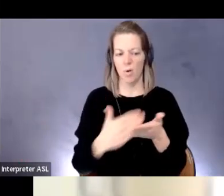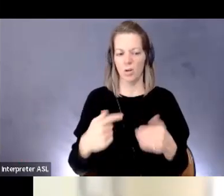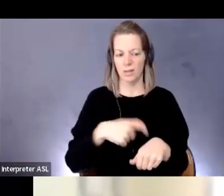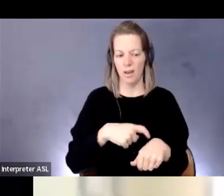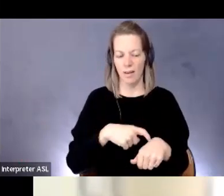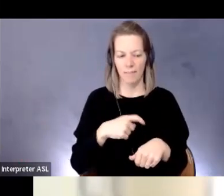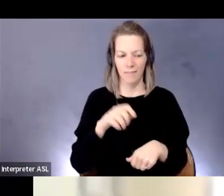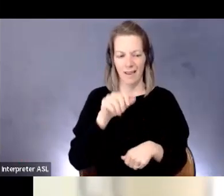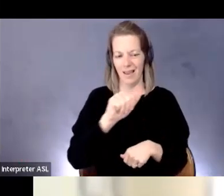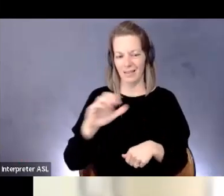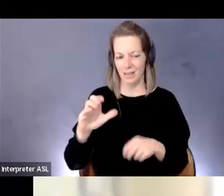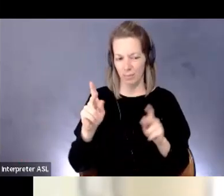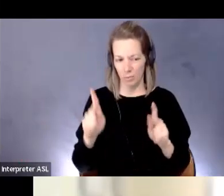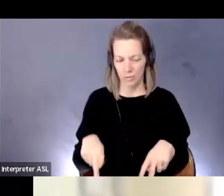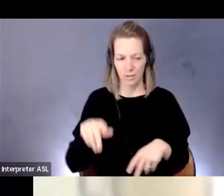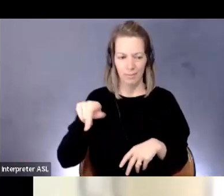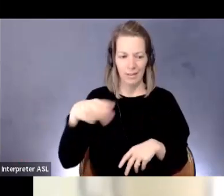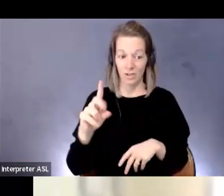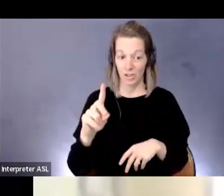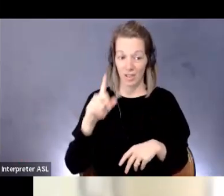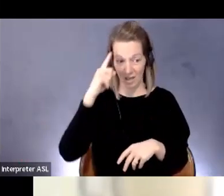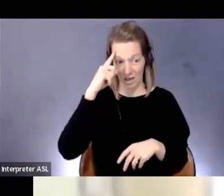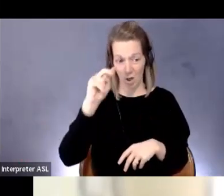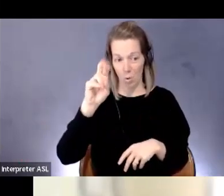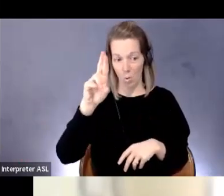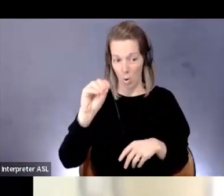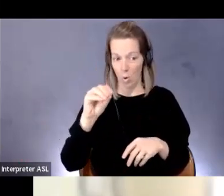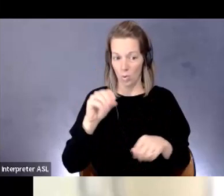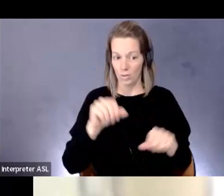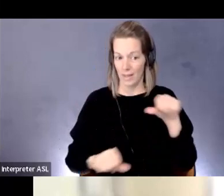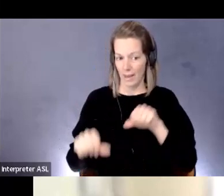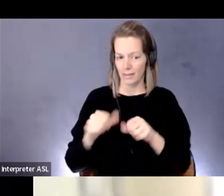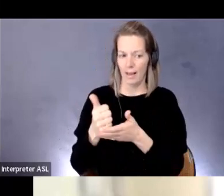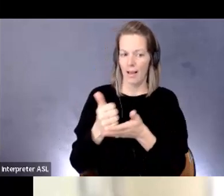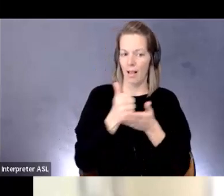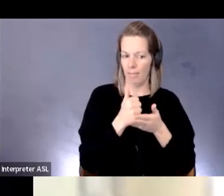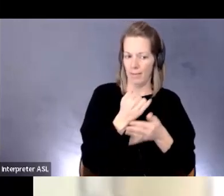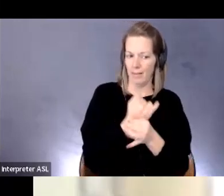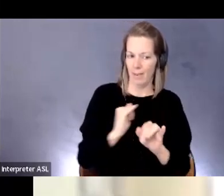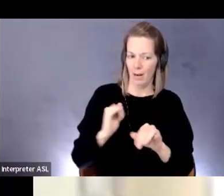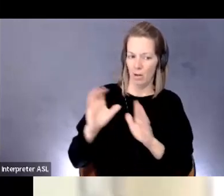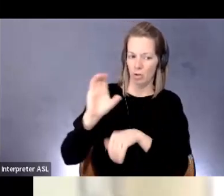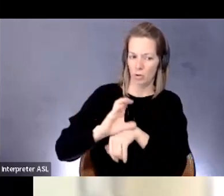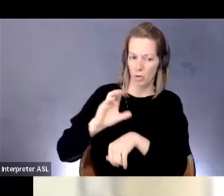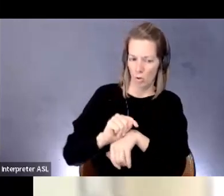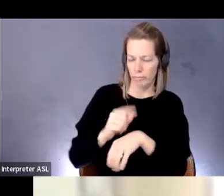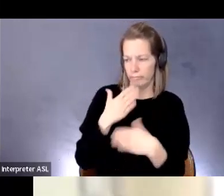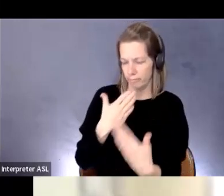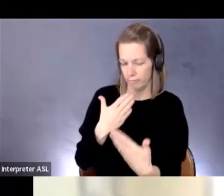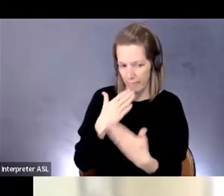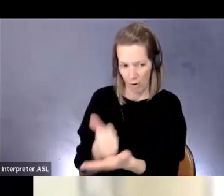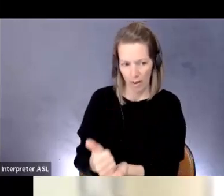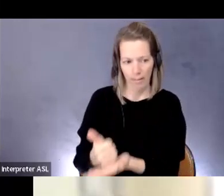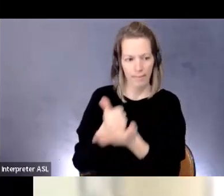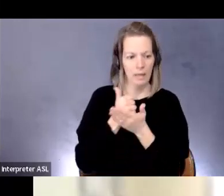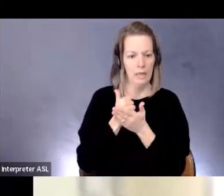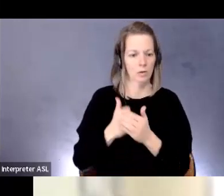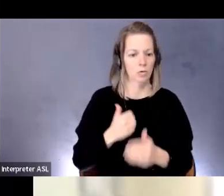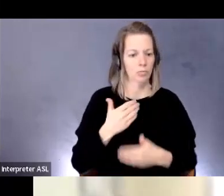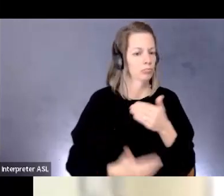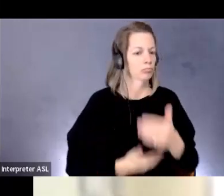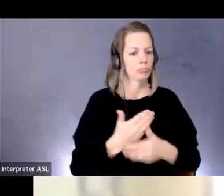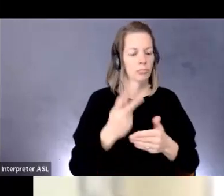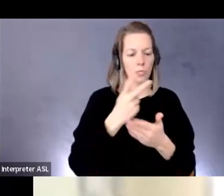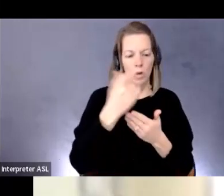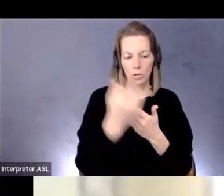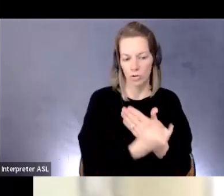recent PhD in neuroscience, was an independent consultant during the first half of the project and we thank them for helping to get the project off the ground